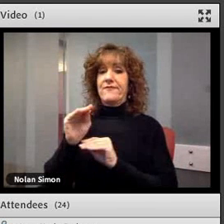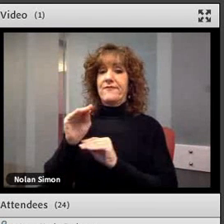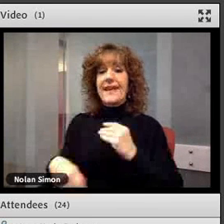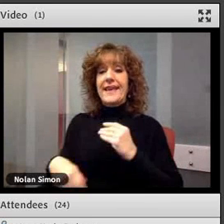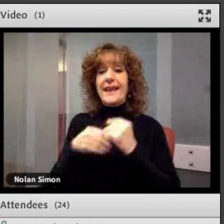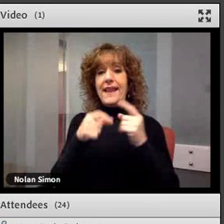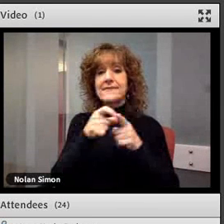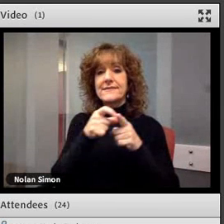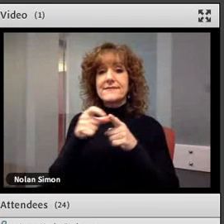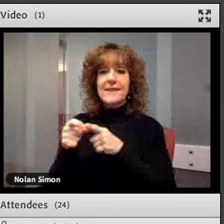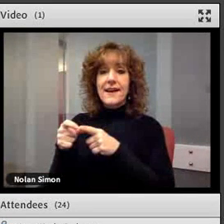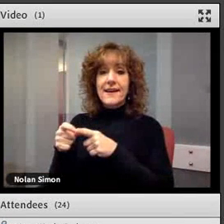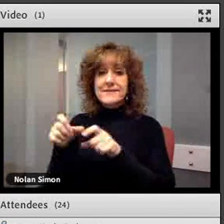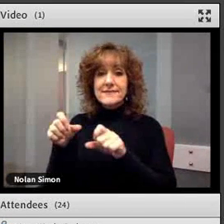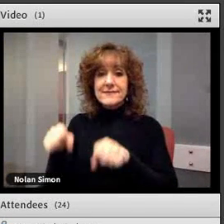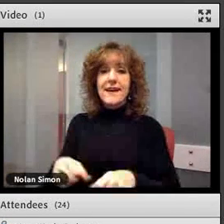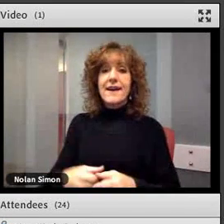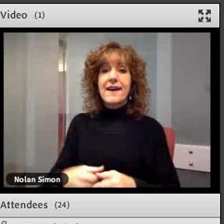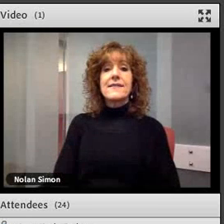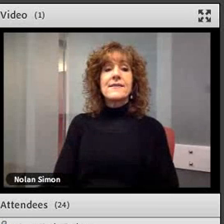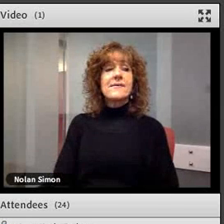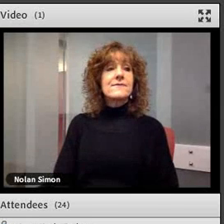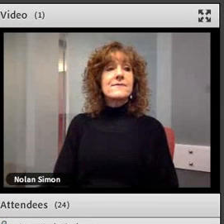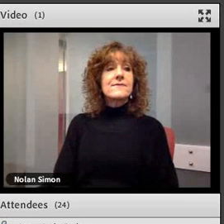in here.